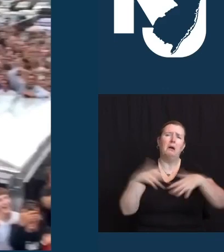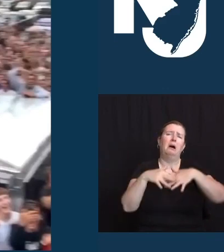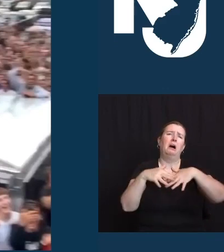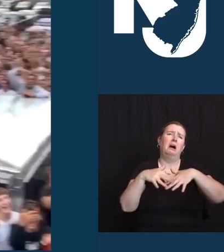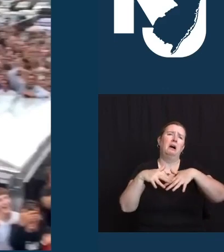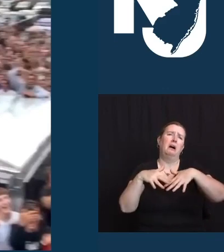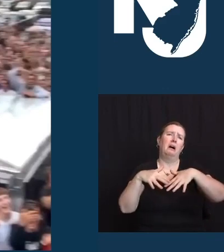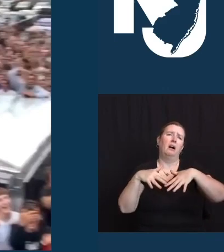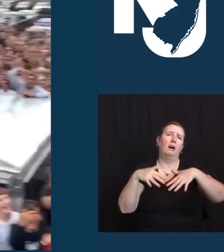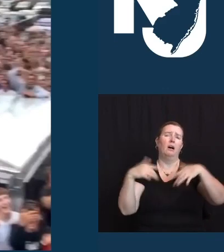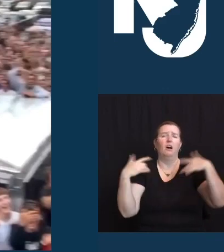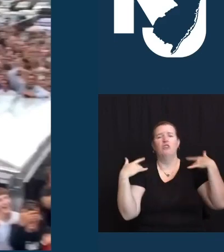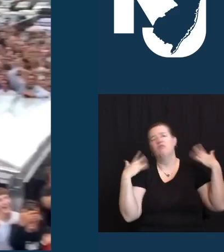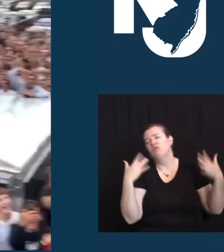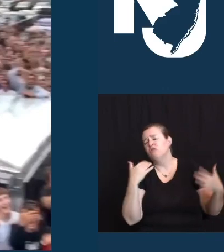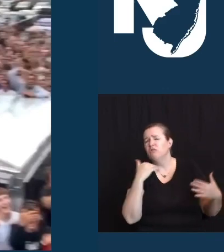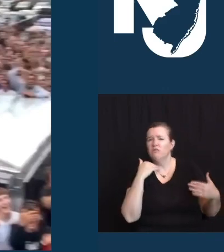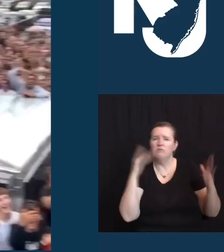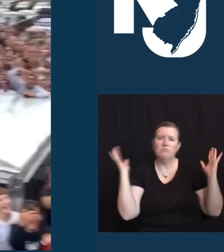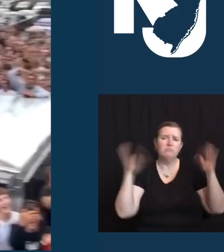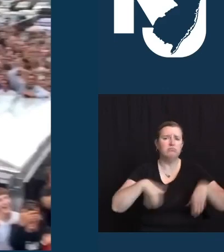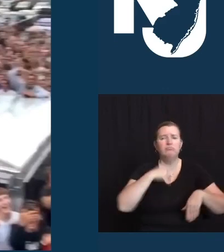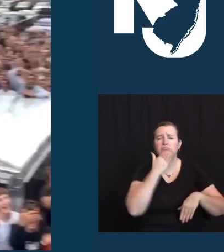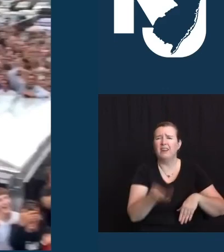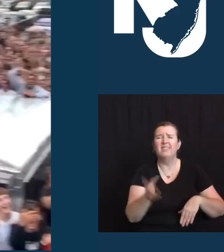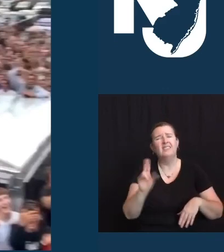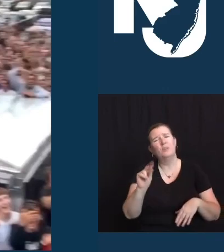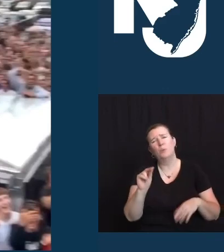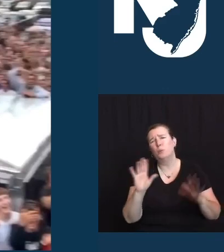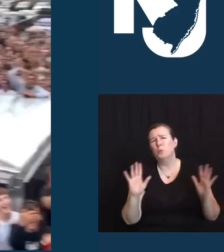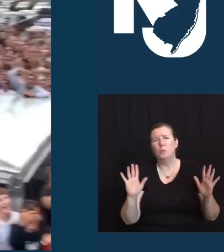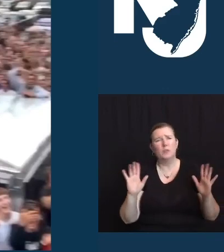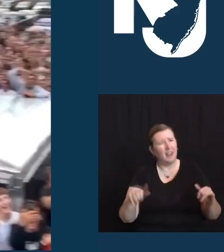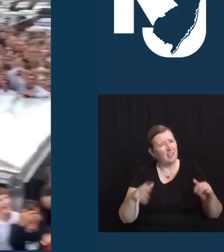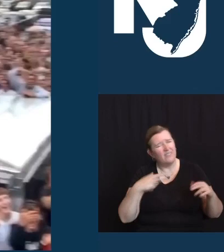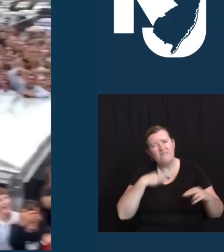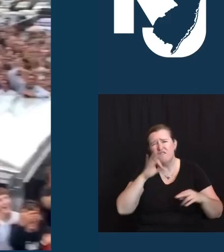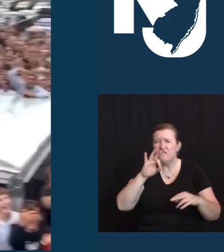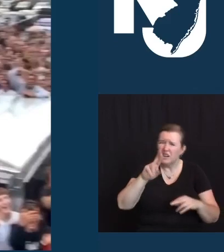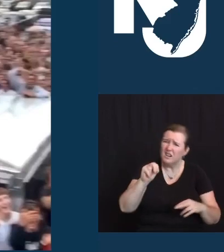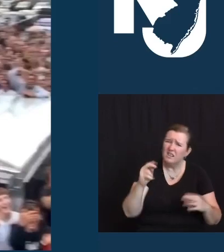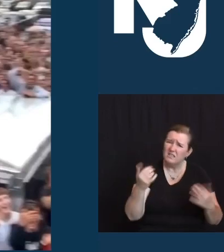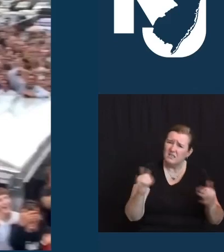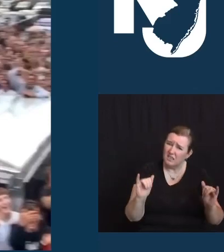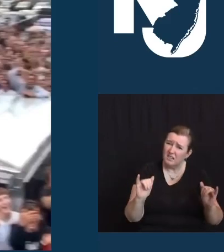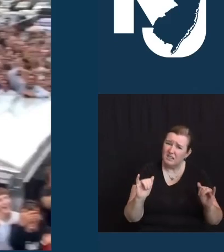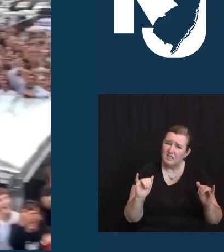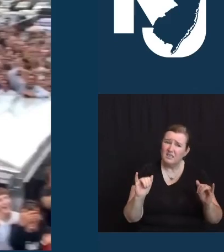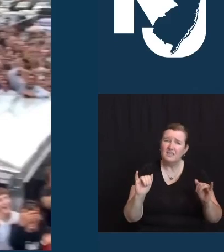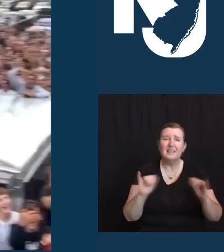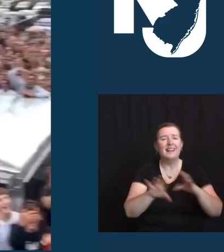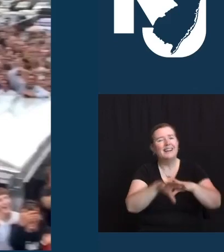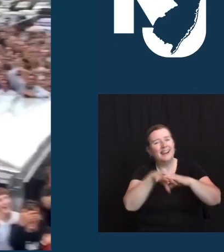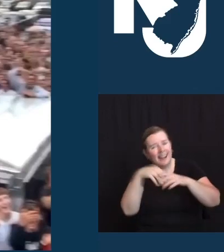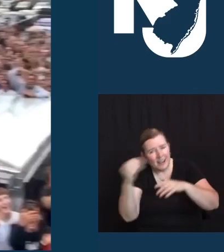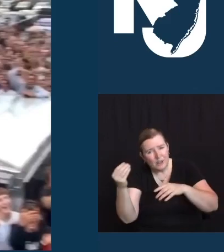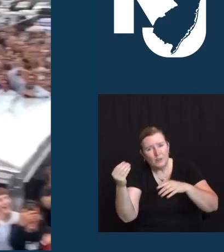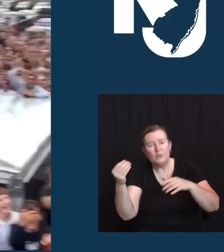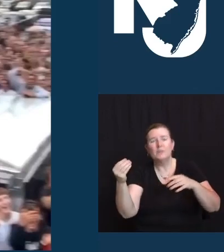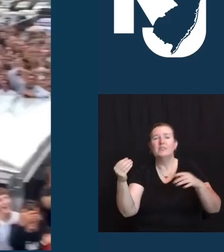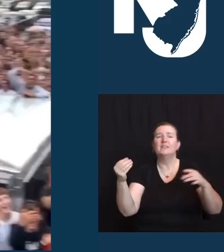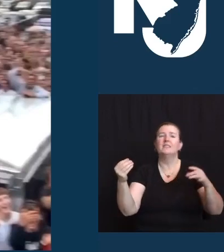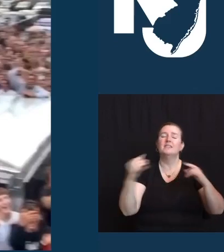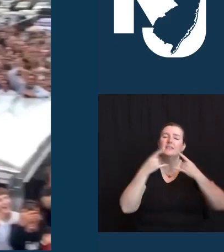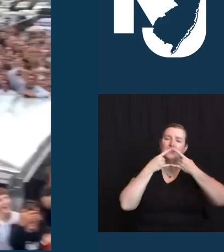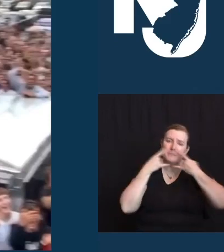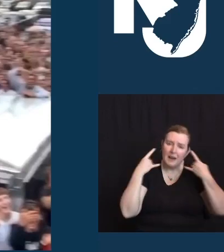what we know works. And by the way, you can have fun. Just please be outside, wear something on your face and stay as far apart as